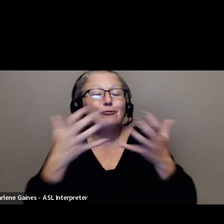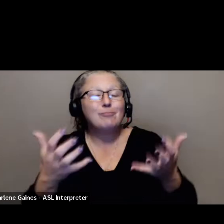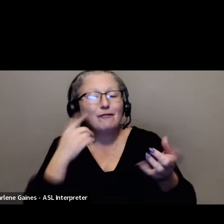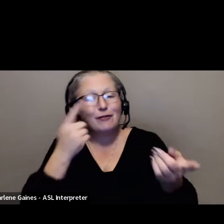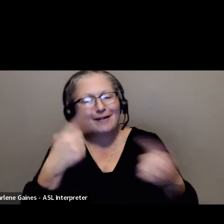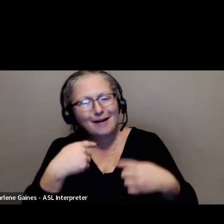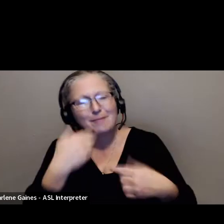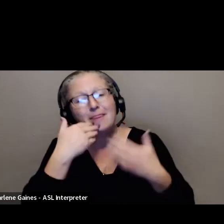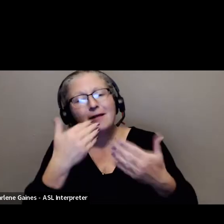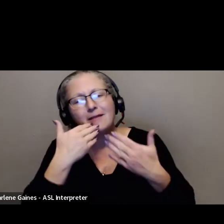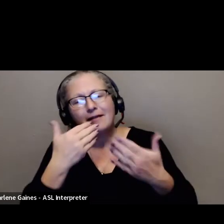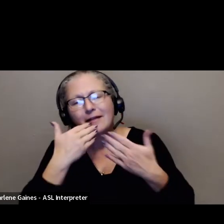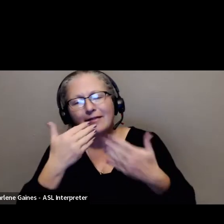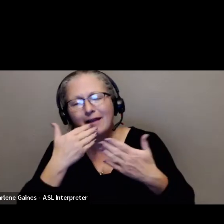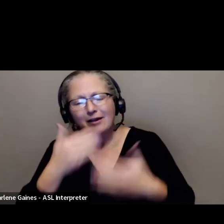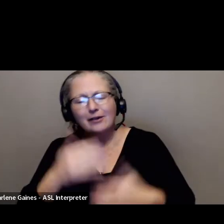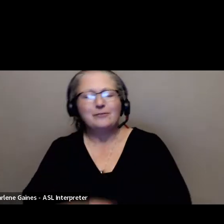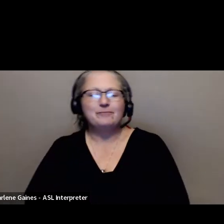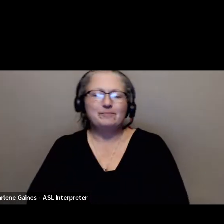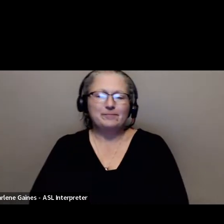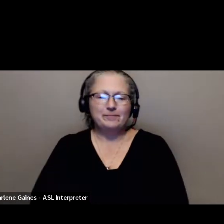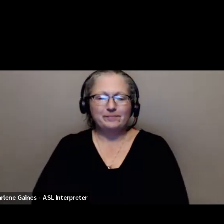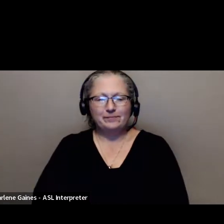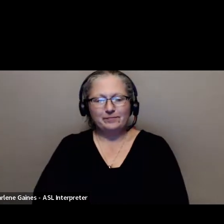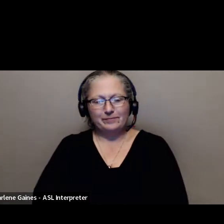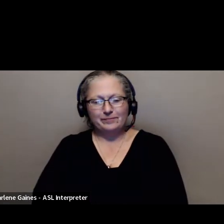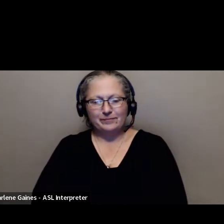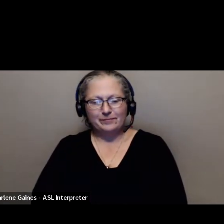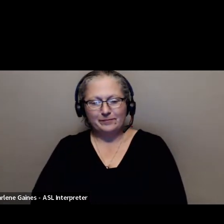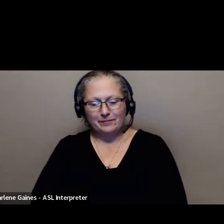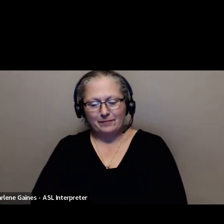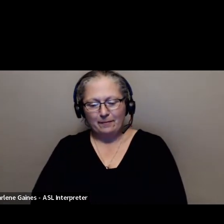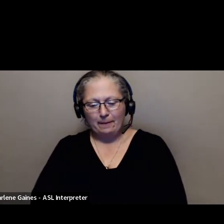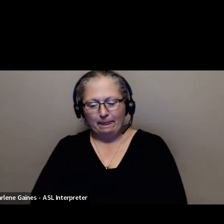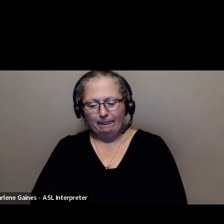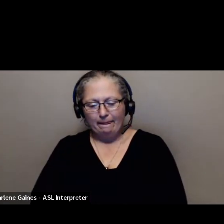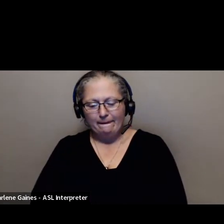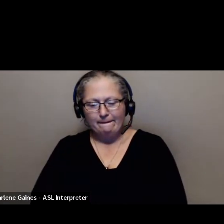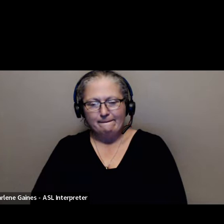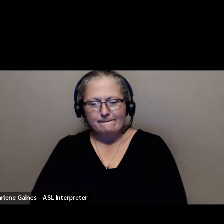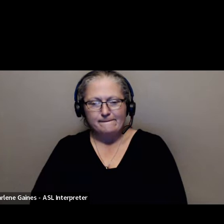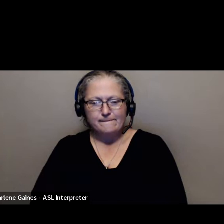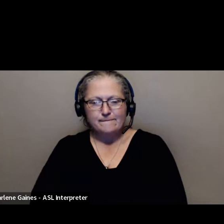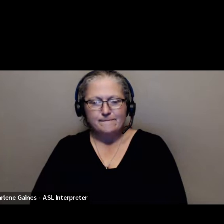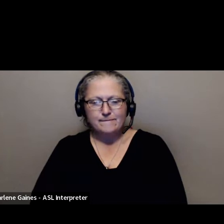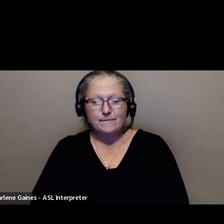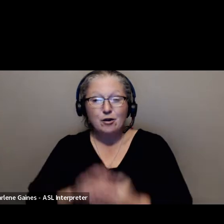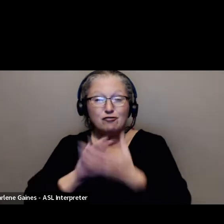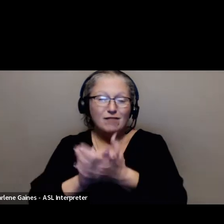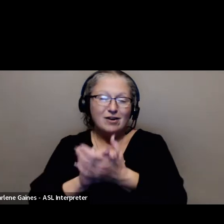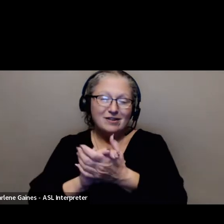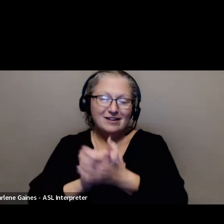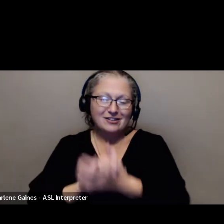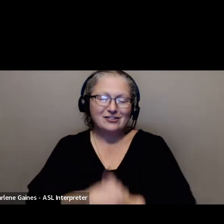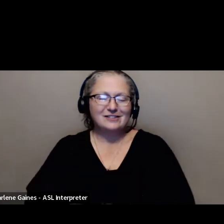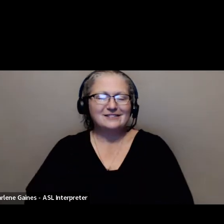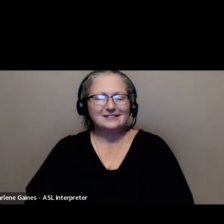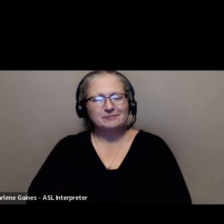for coming. Thank you, thank you, thank you. I'm going to hand it over to